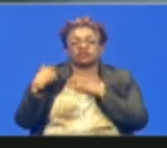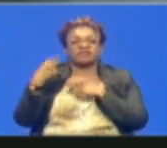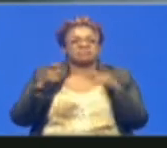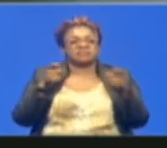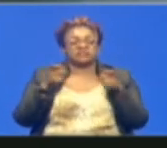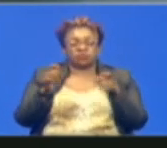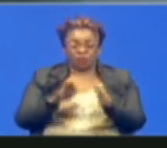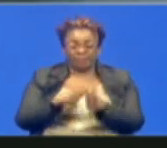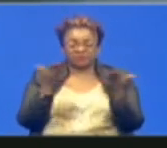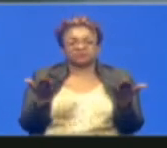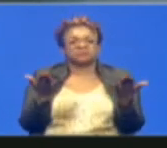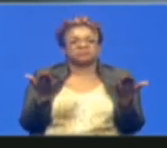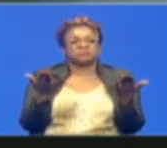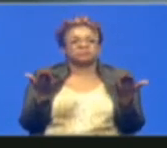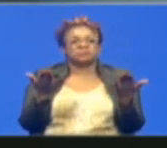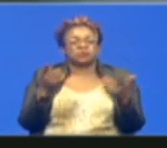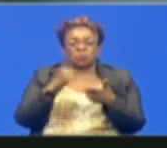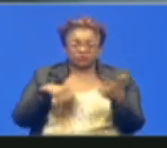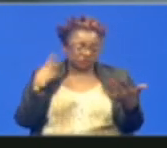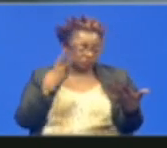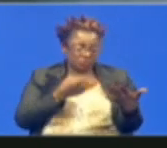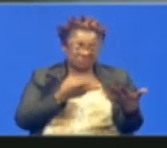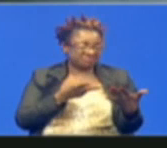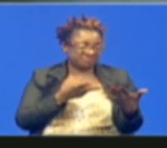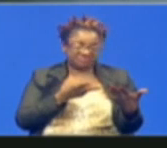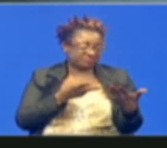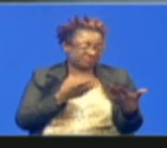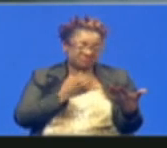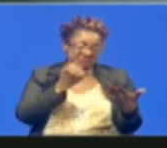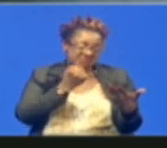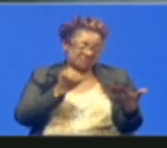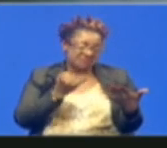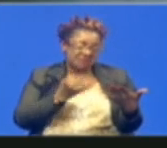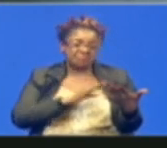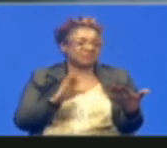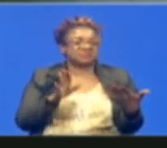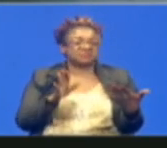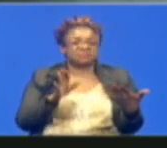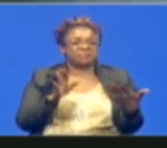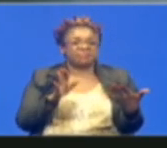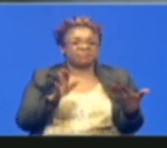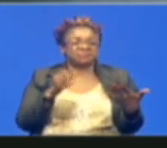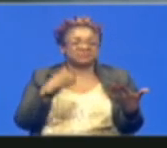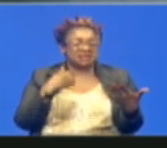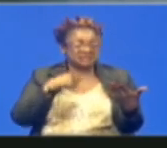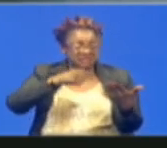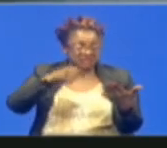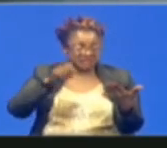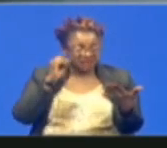opened, and what we saw were just drawings that had no signature. They